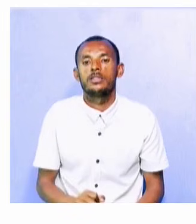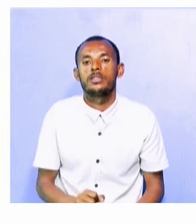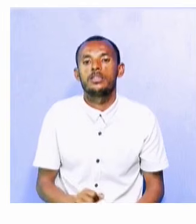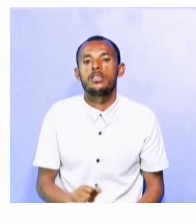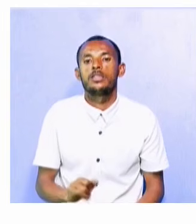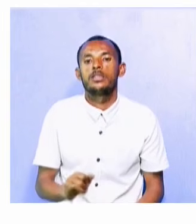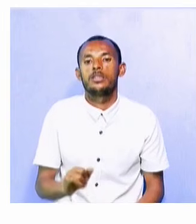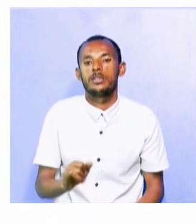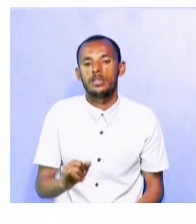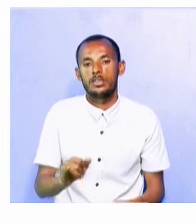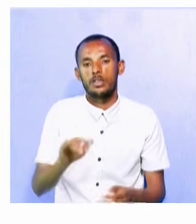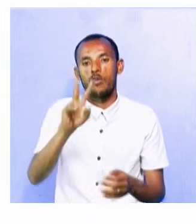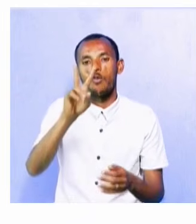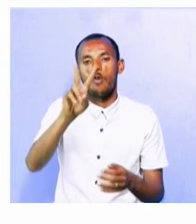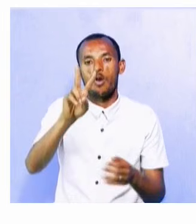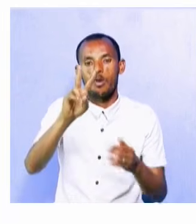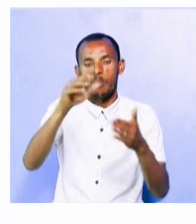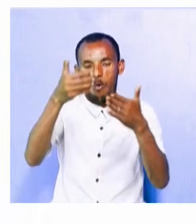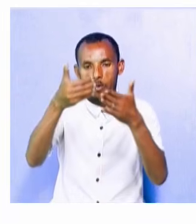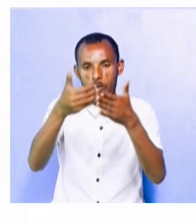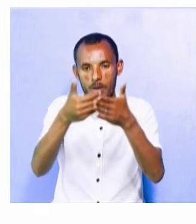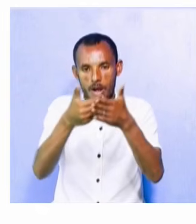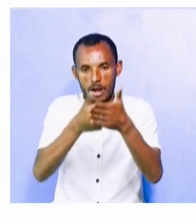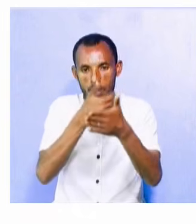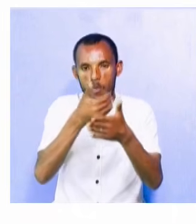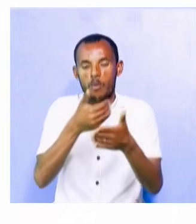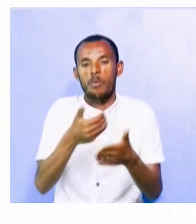volume of the